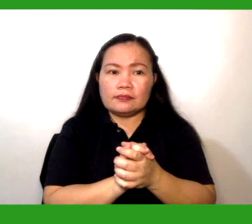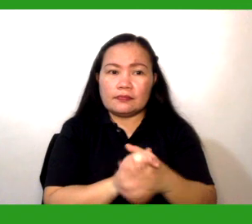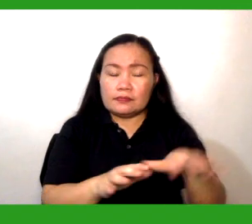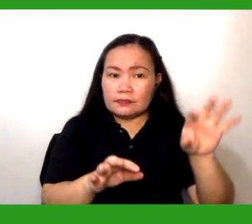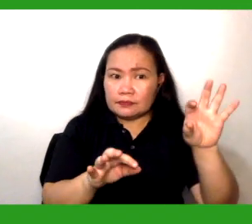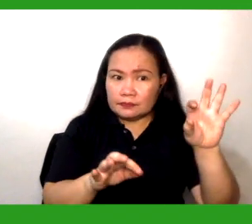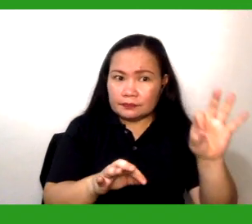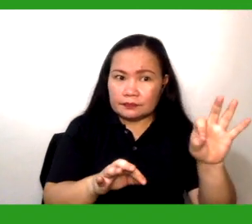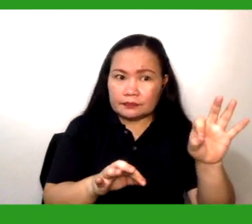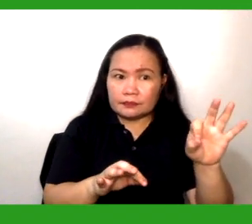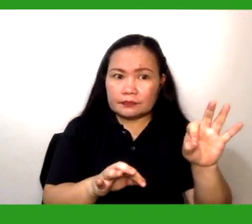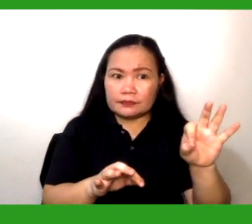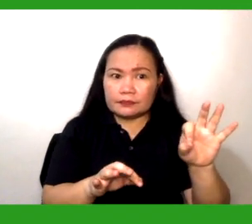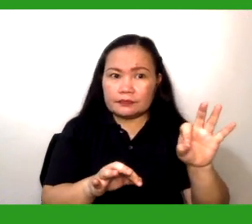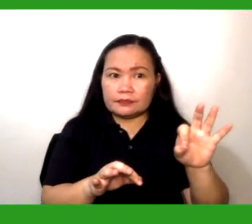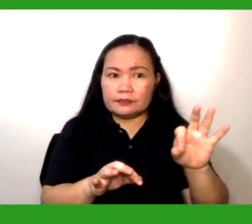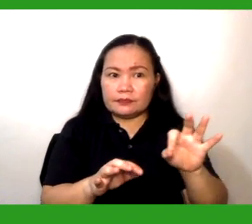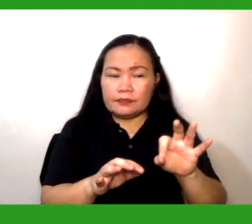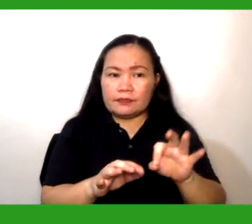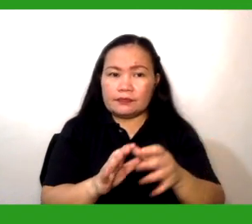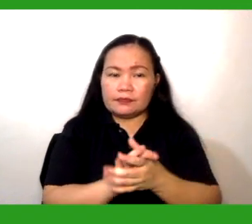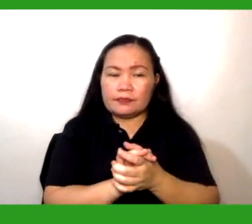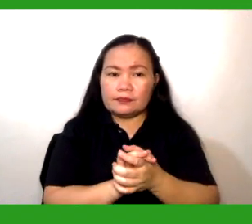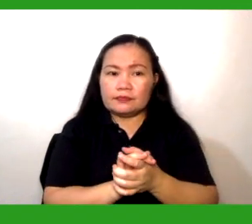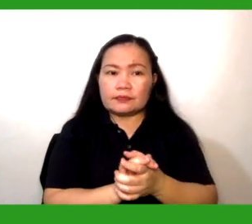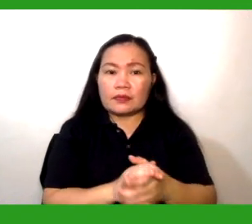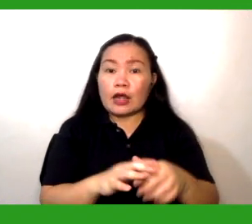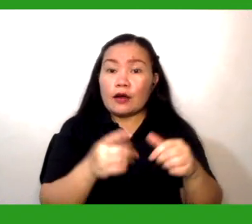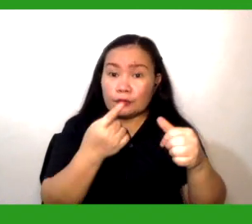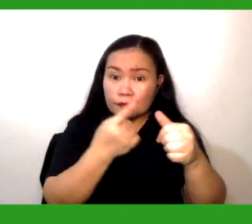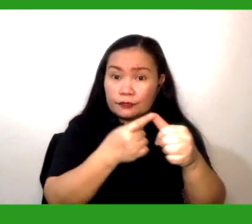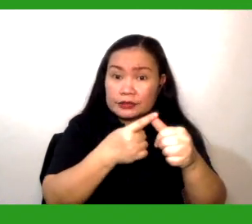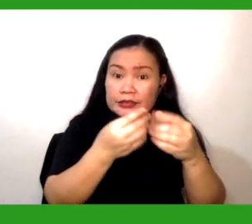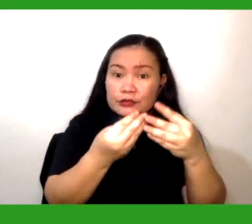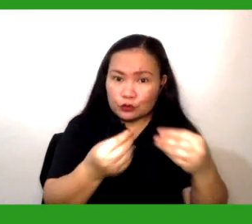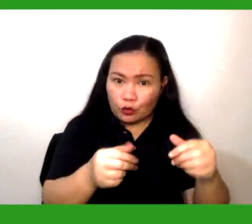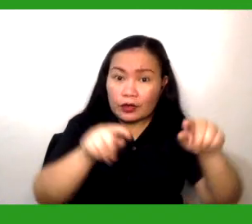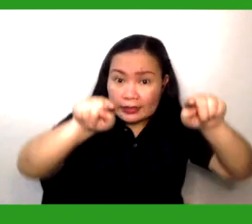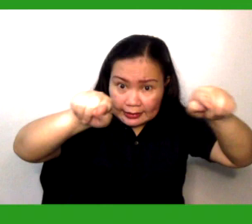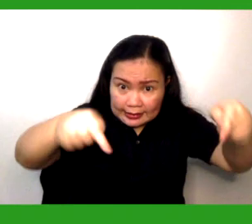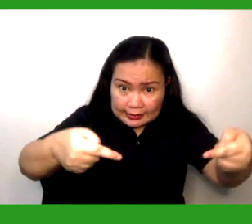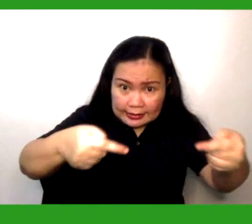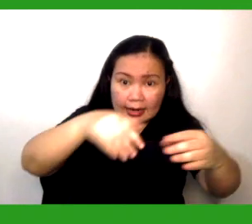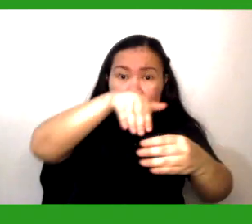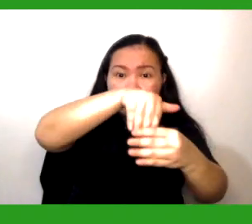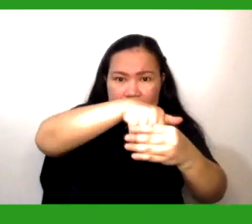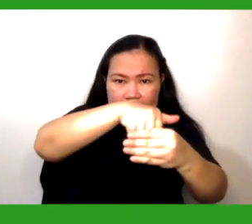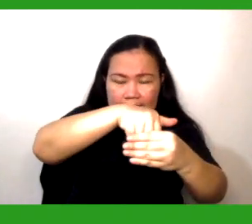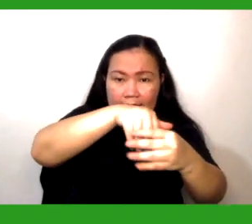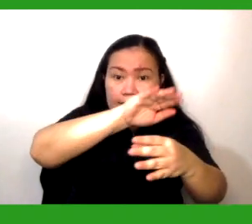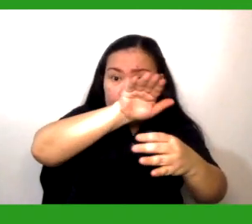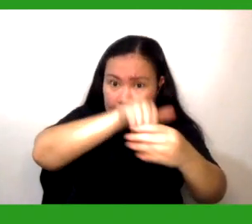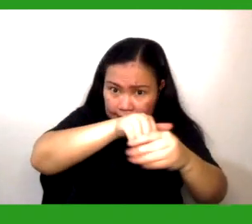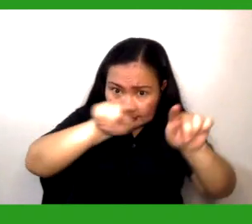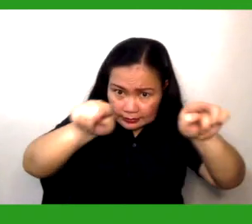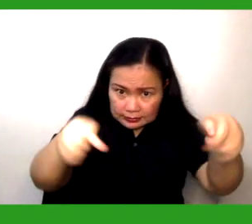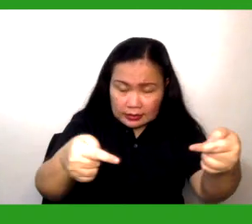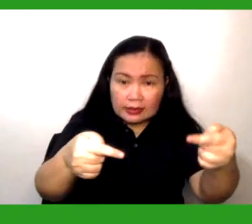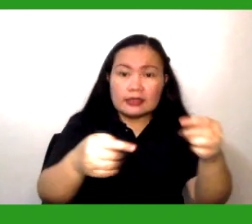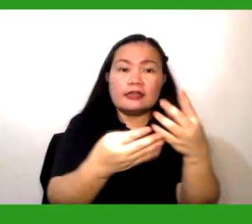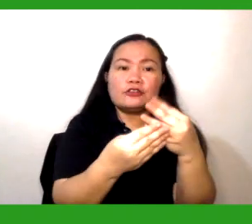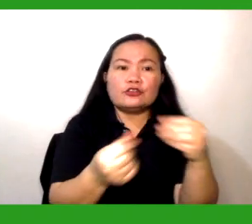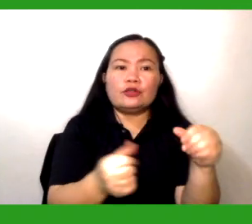Hindi pwedeng 9 times inad mo muna to, 9 plus 32. Hindi po pwede. So, since naka-enclose